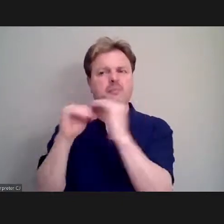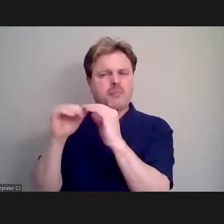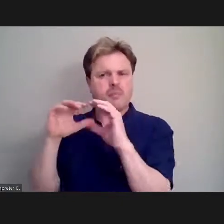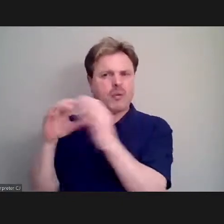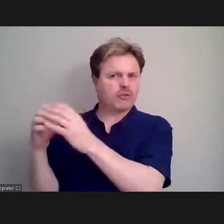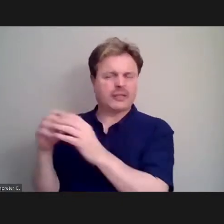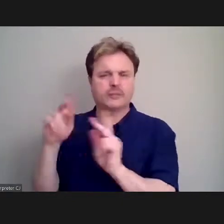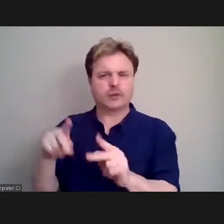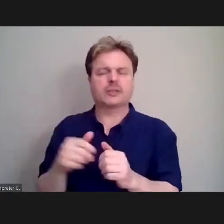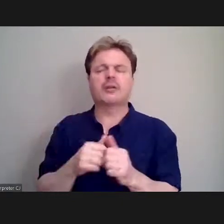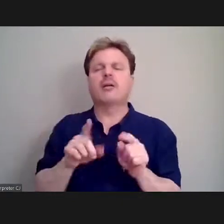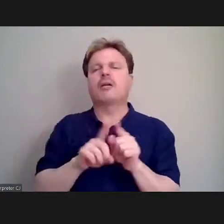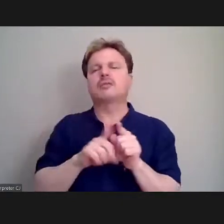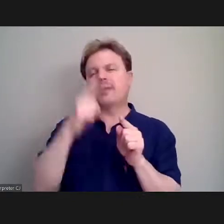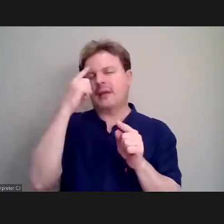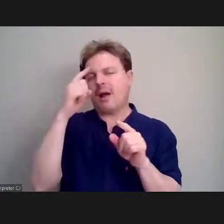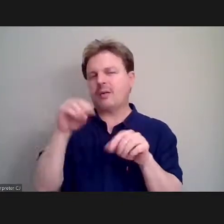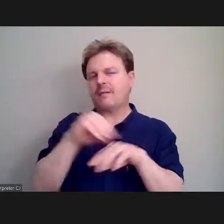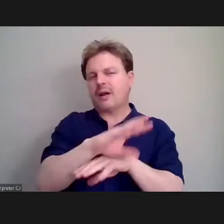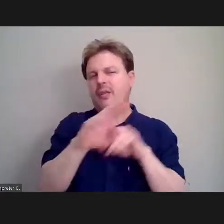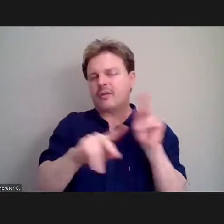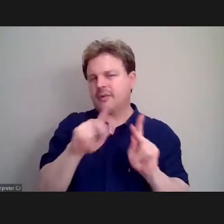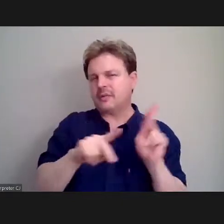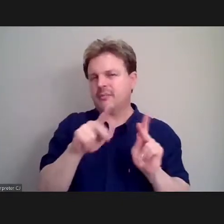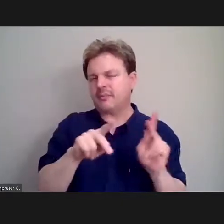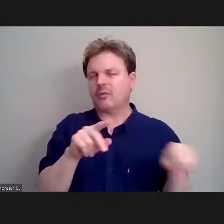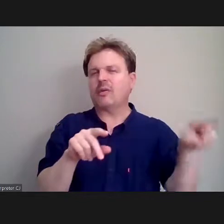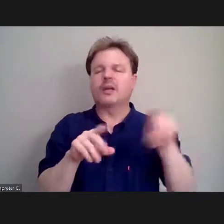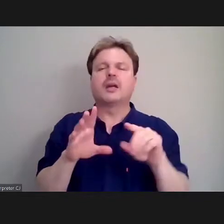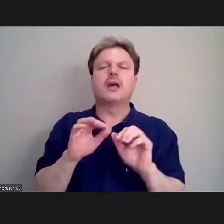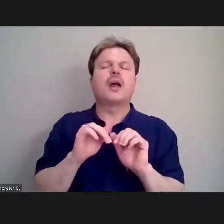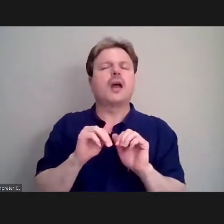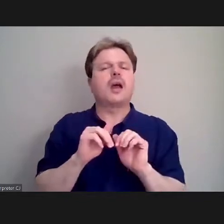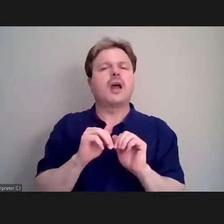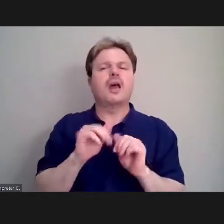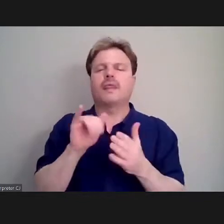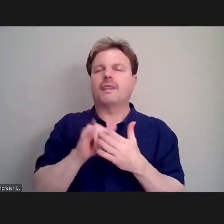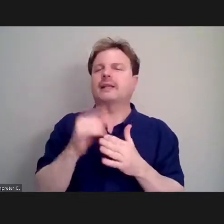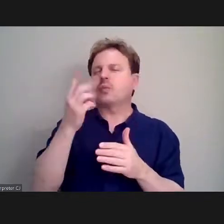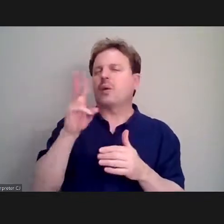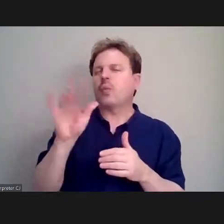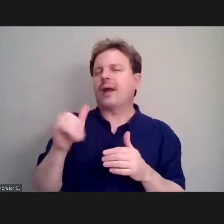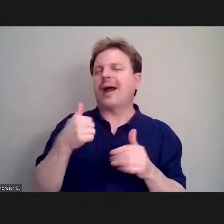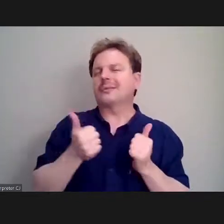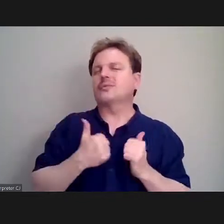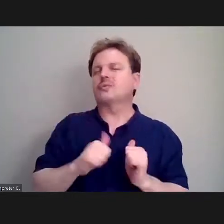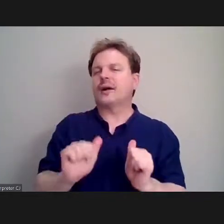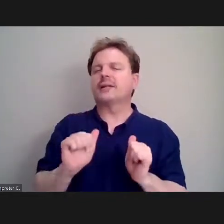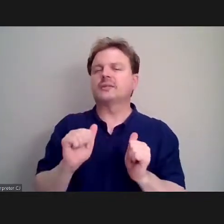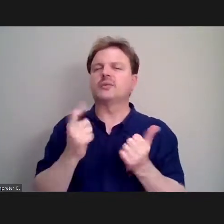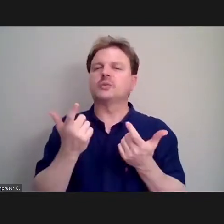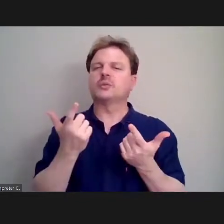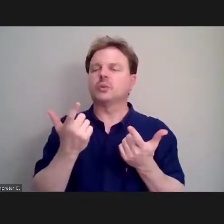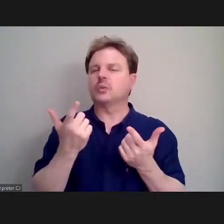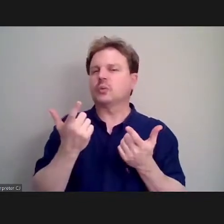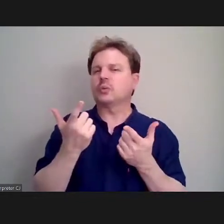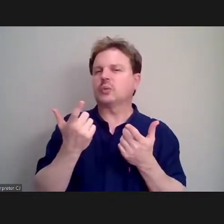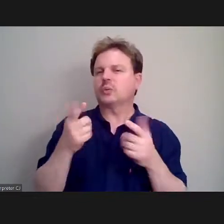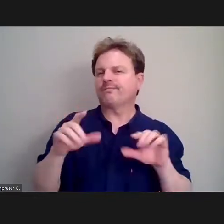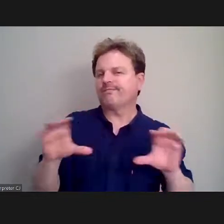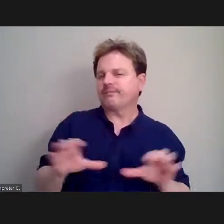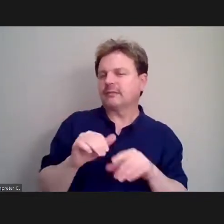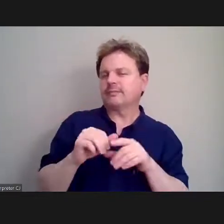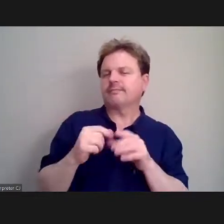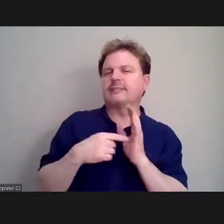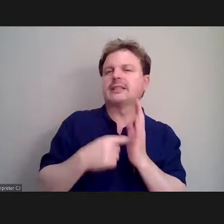how that might affect other people too. And that's one of the ways that I try to practice that thing that I call